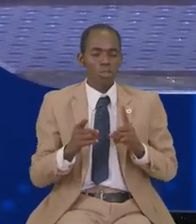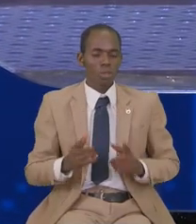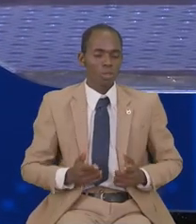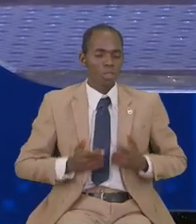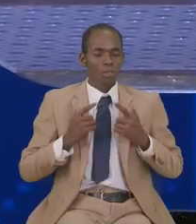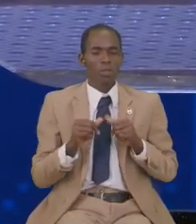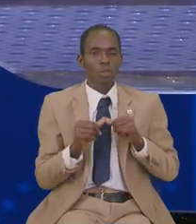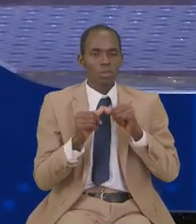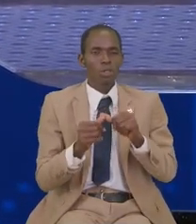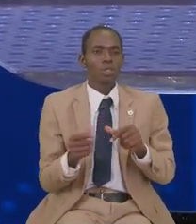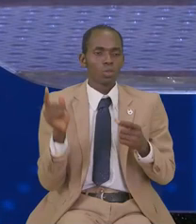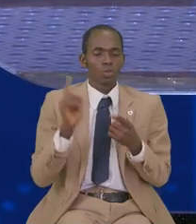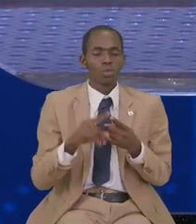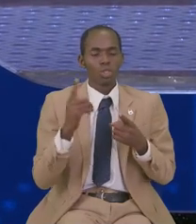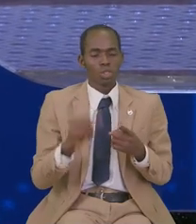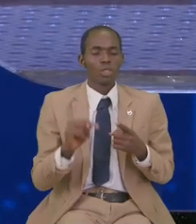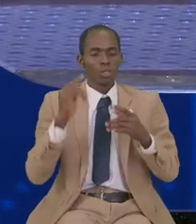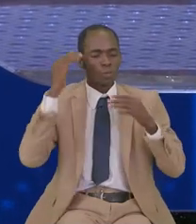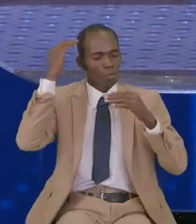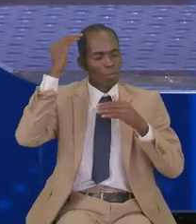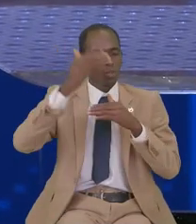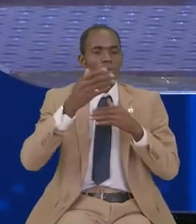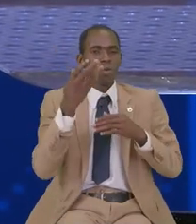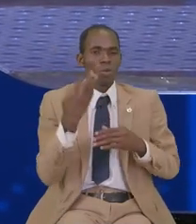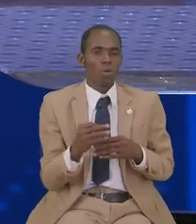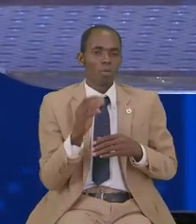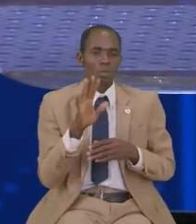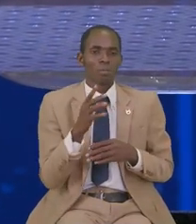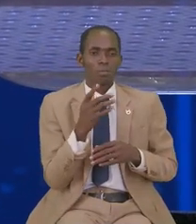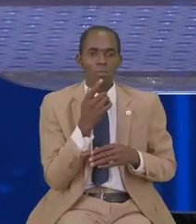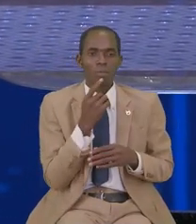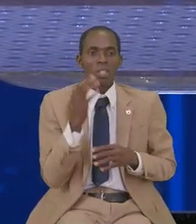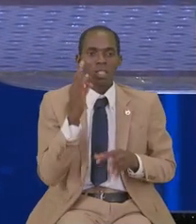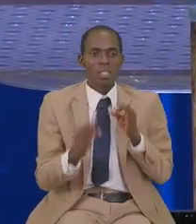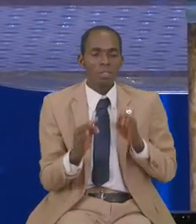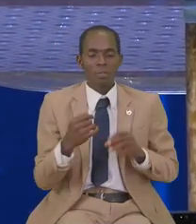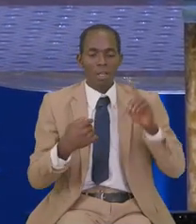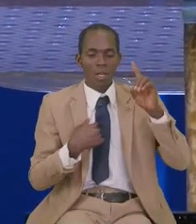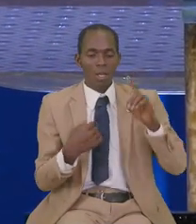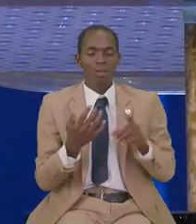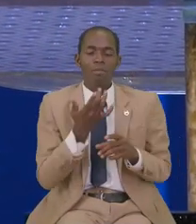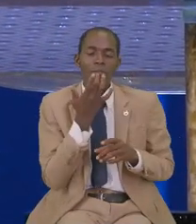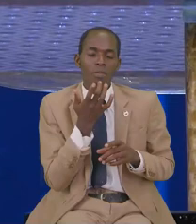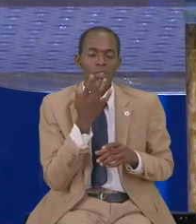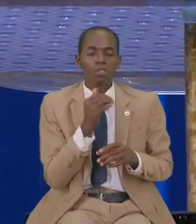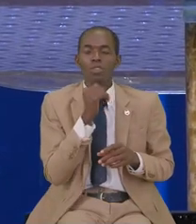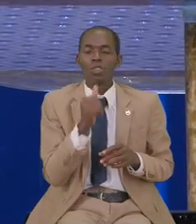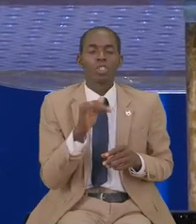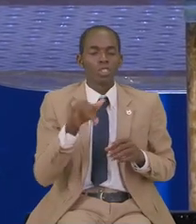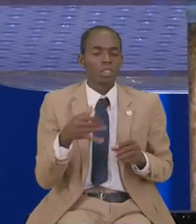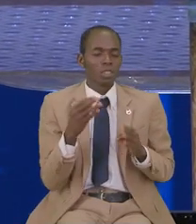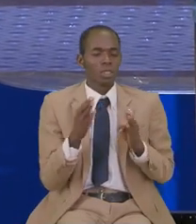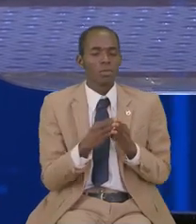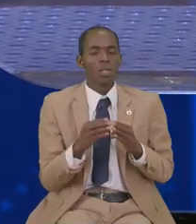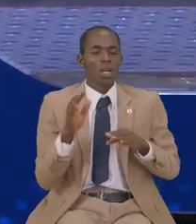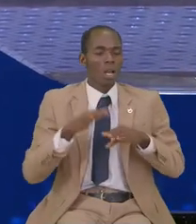of my mouth. If I prefer not Jerusalem above my chief joy. That's what they